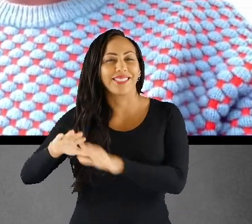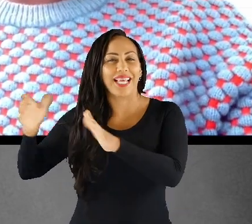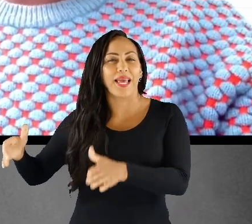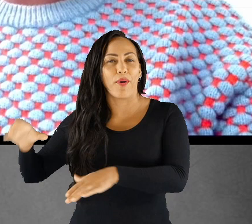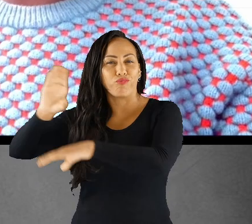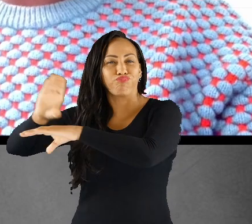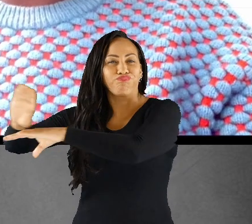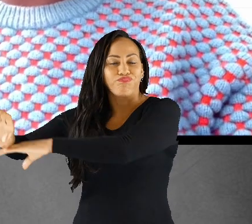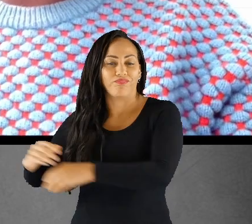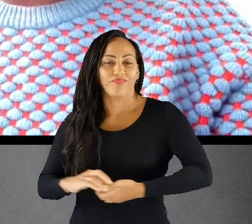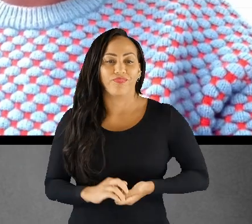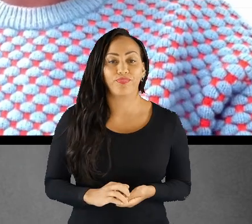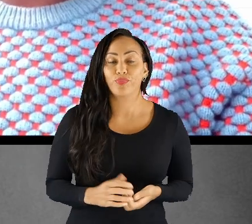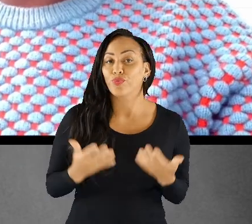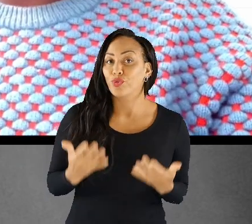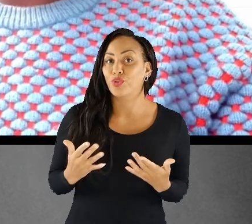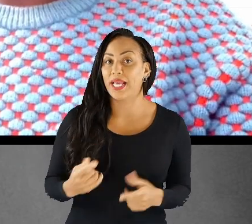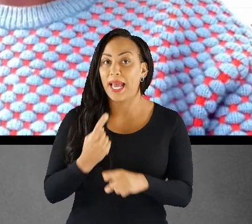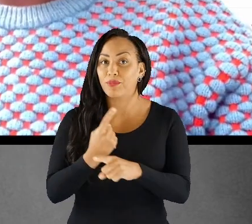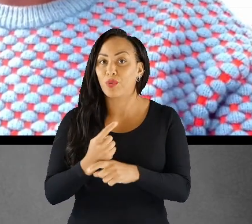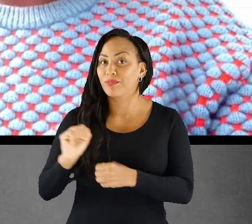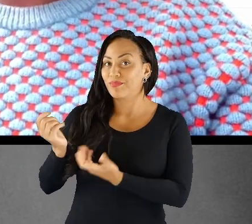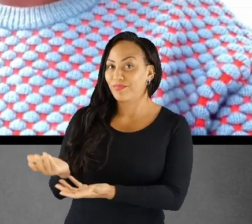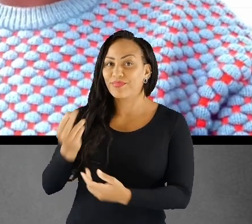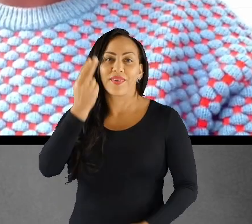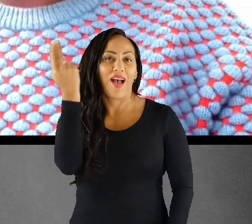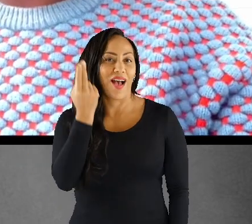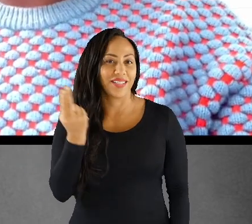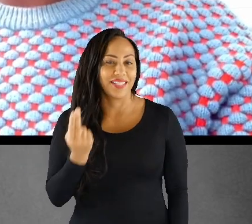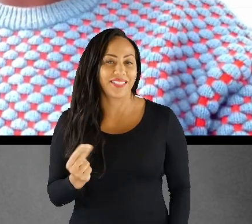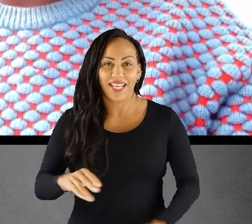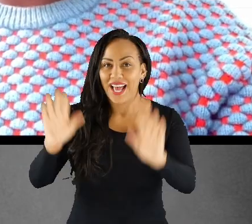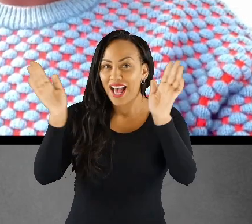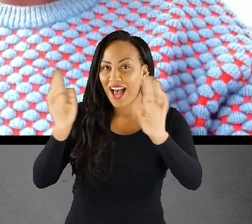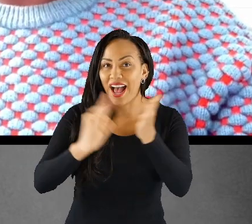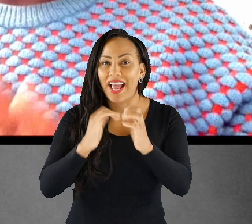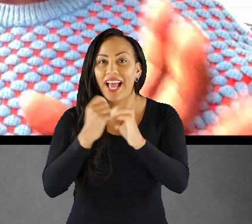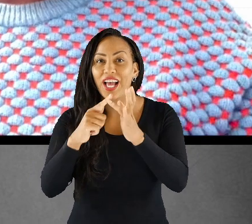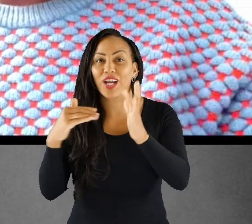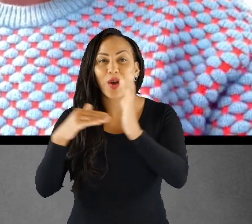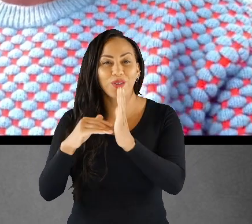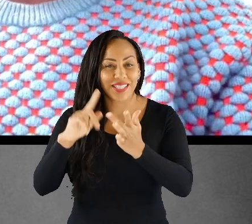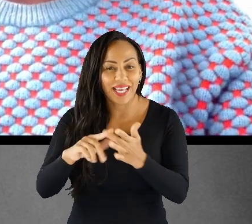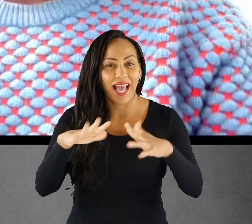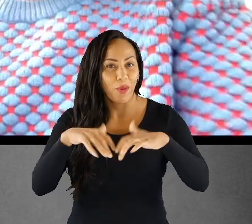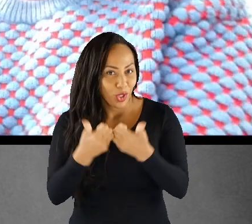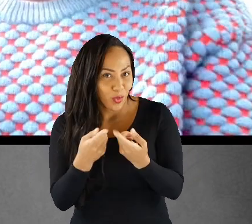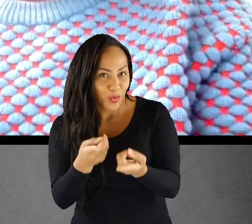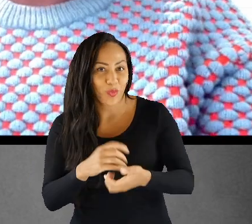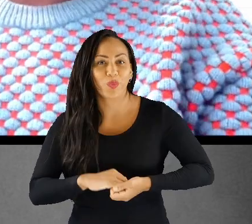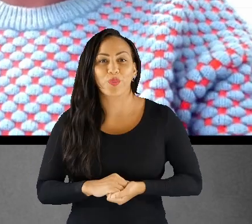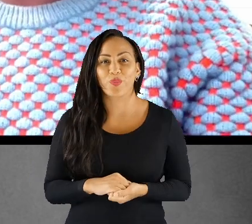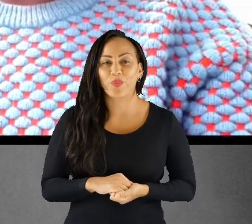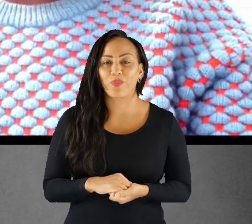So today I'm talking to Ngozi Ugochukwu. Hi Ngozi, how are you today? I'm good and very